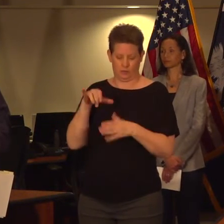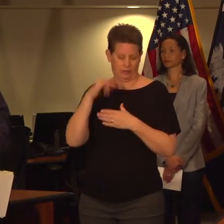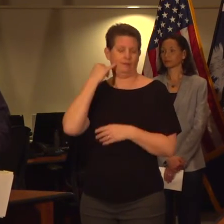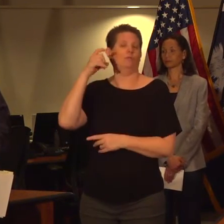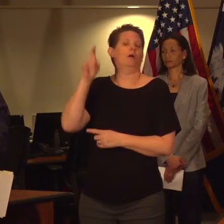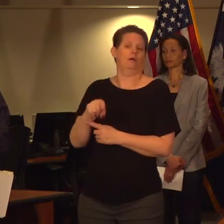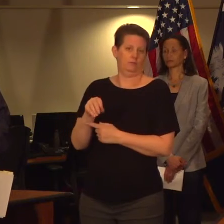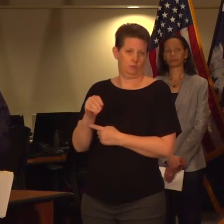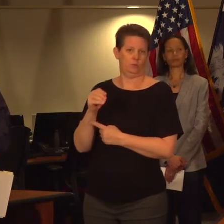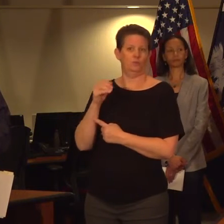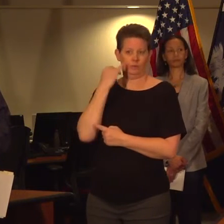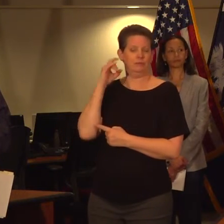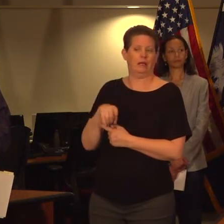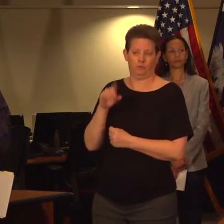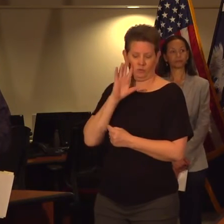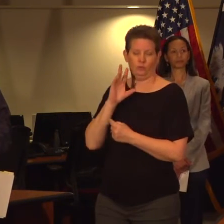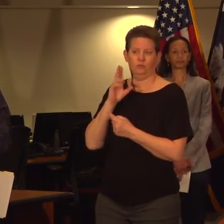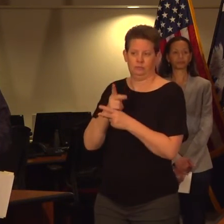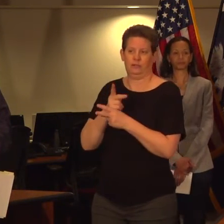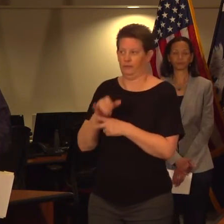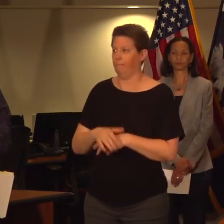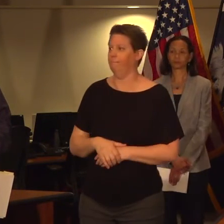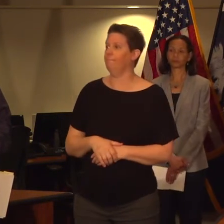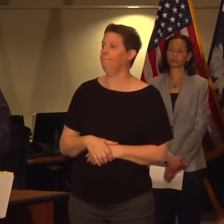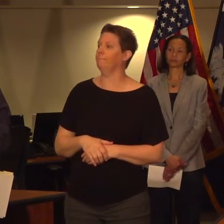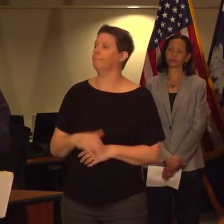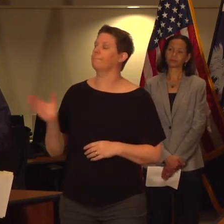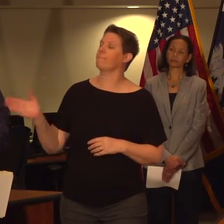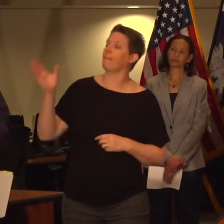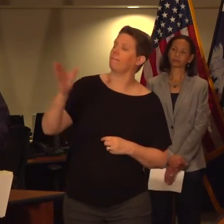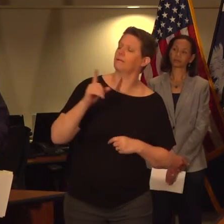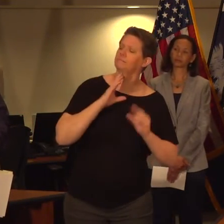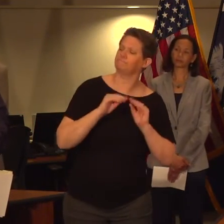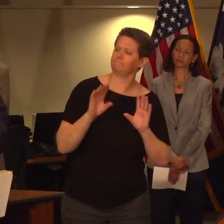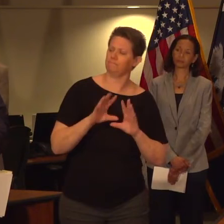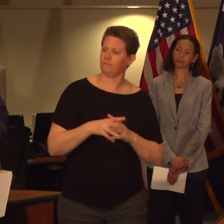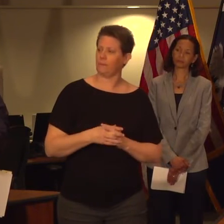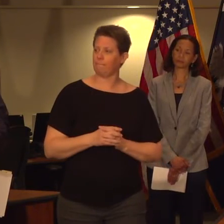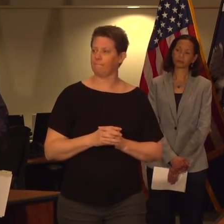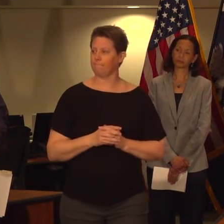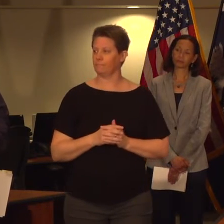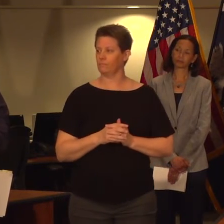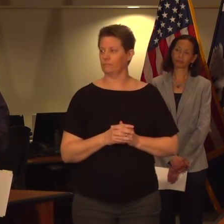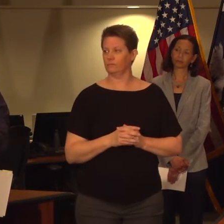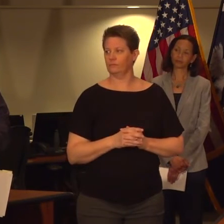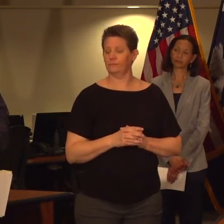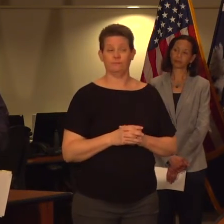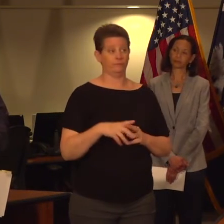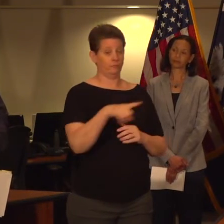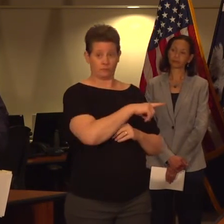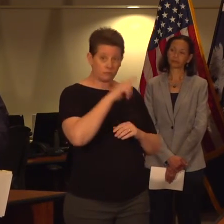if we deem that appropriate. Yes, ma'am. Governor, just want to clarify, you mentioned that you are hoping that people